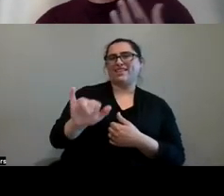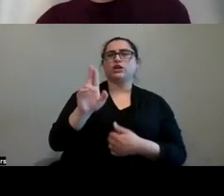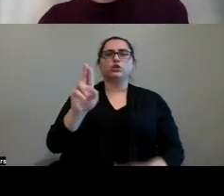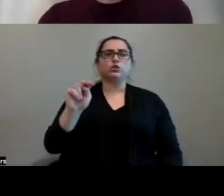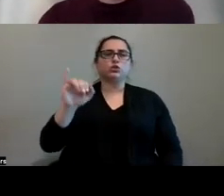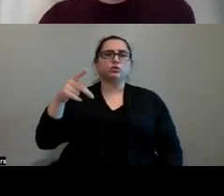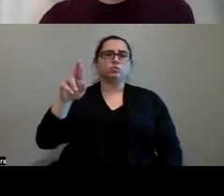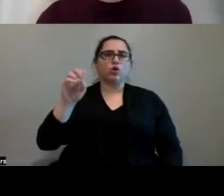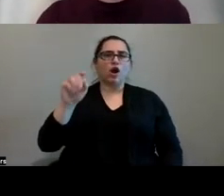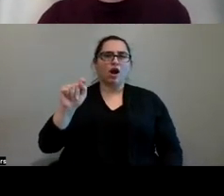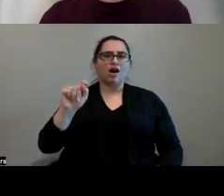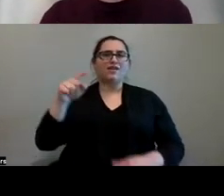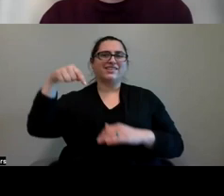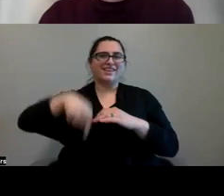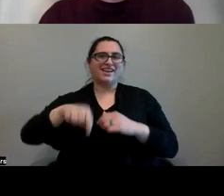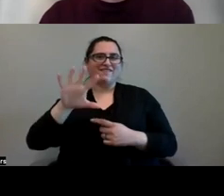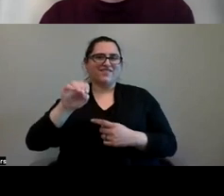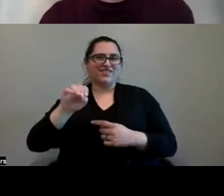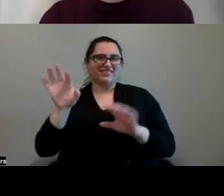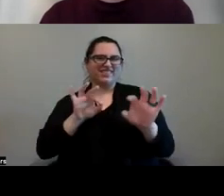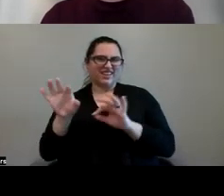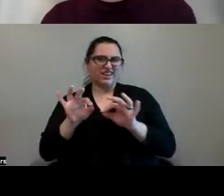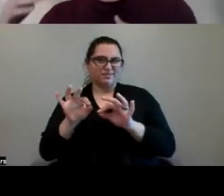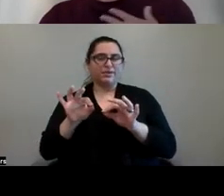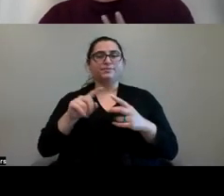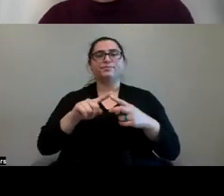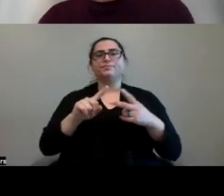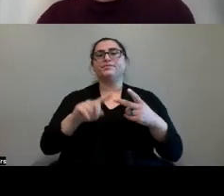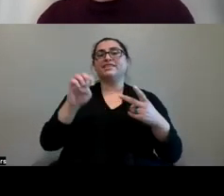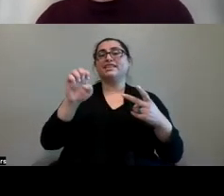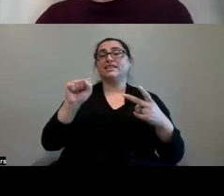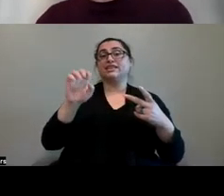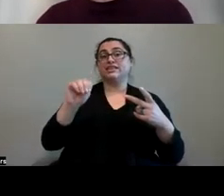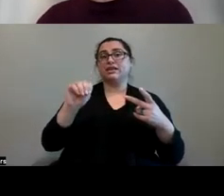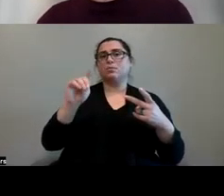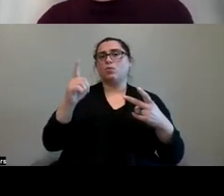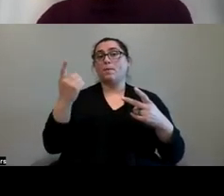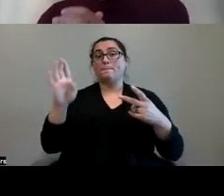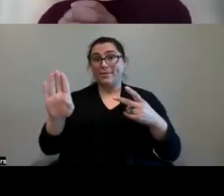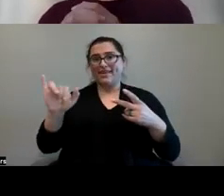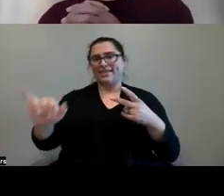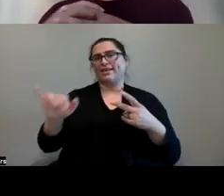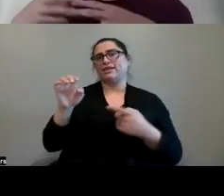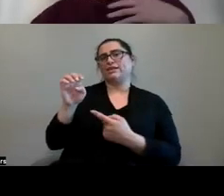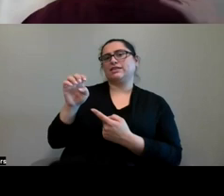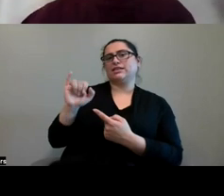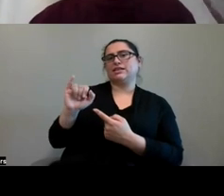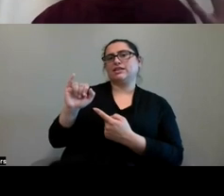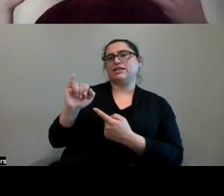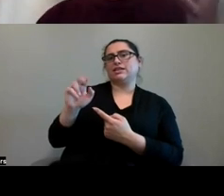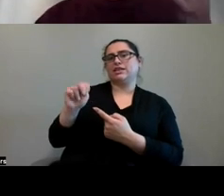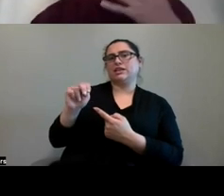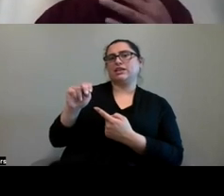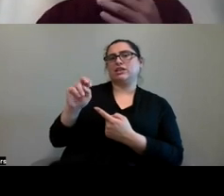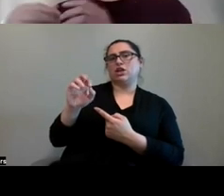to 50% sequence similarity. And ESM1V, which is trained on UniRef 90, which is the same